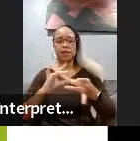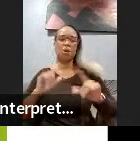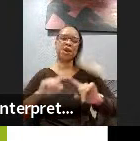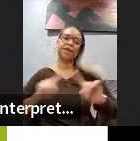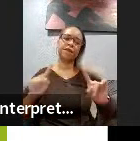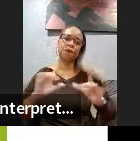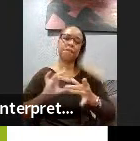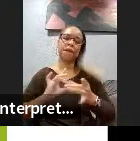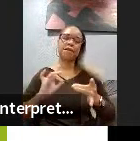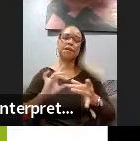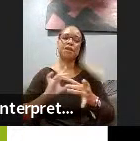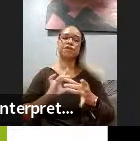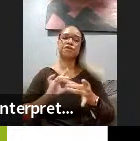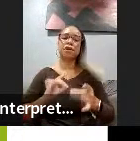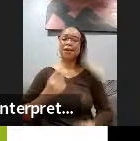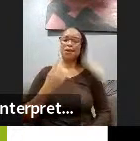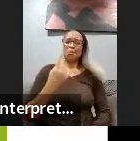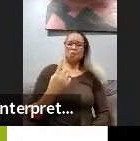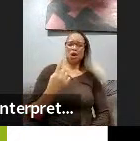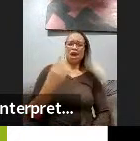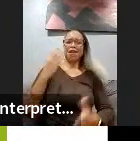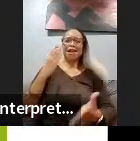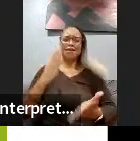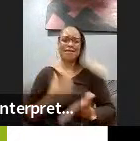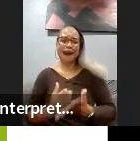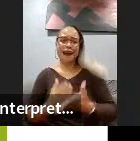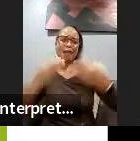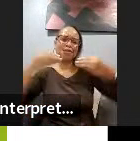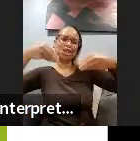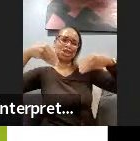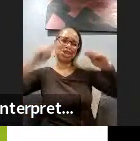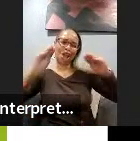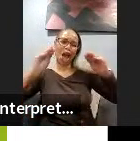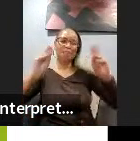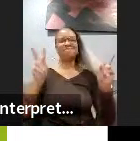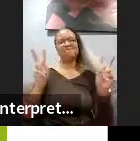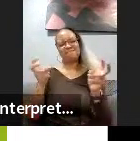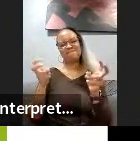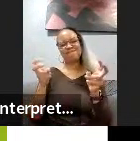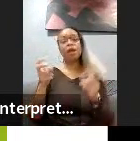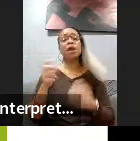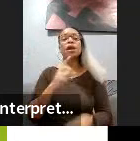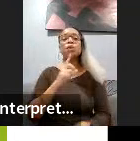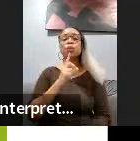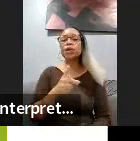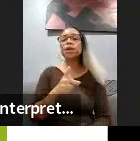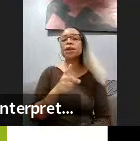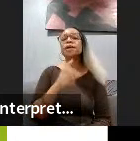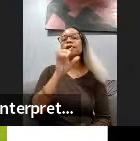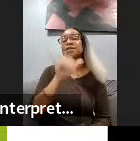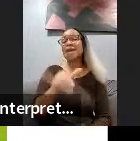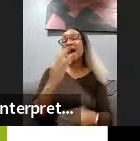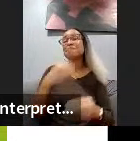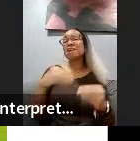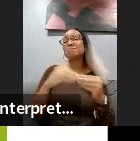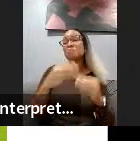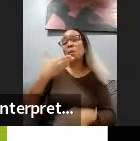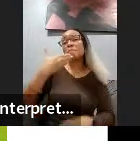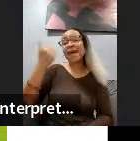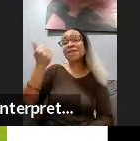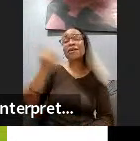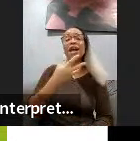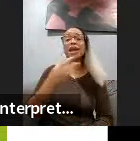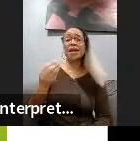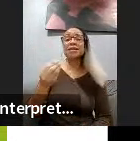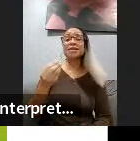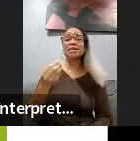One stop shop. One stop messaging. It really is that much more effective. And it also,